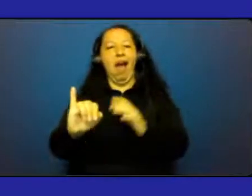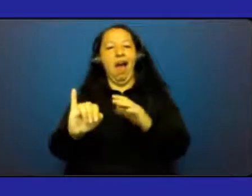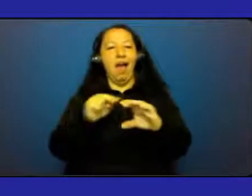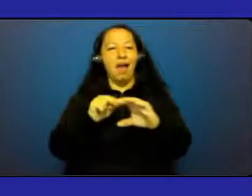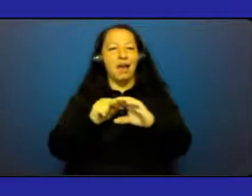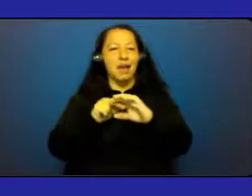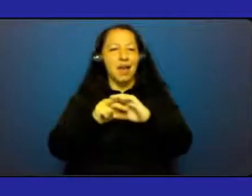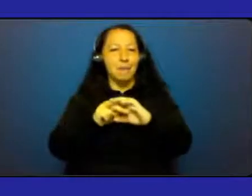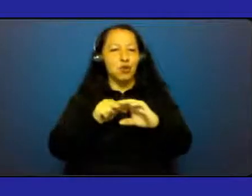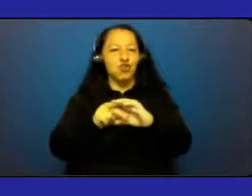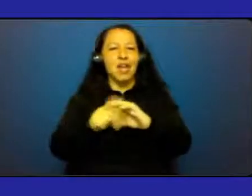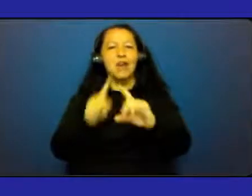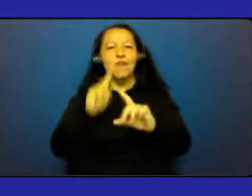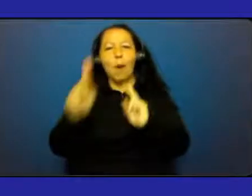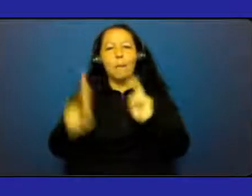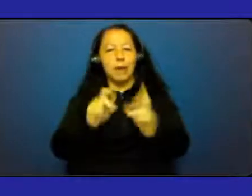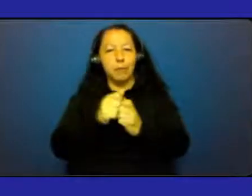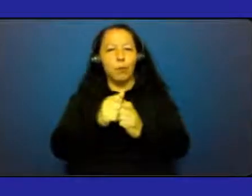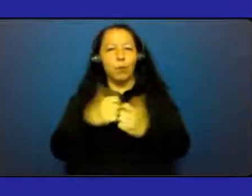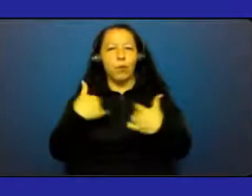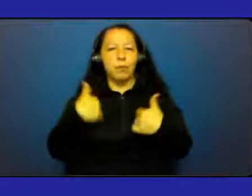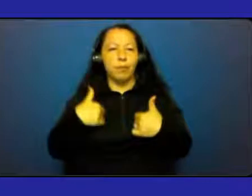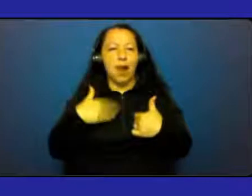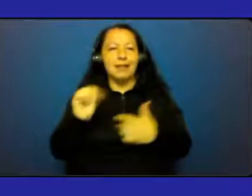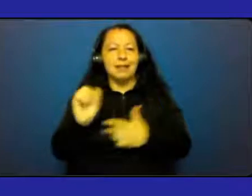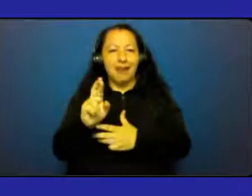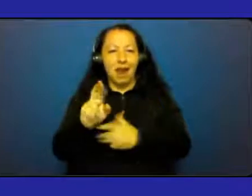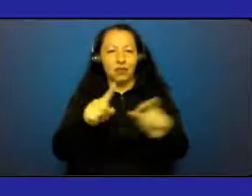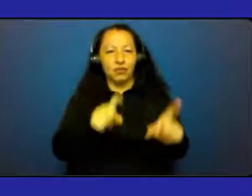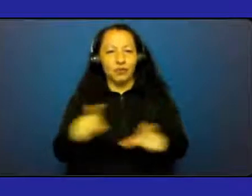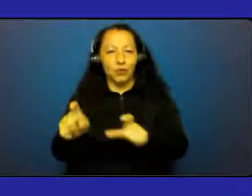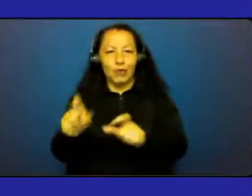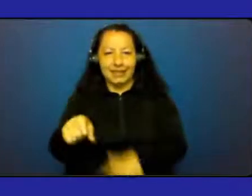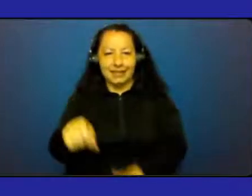for breast cancer screening.